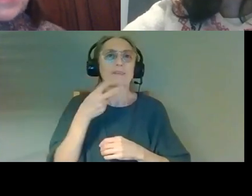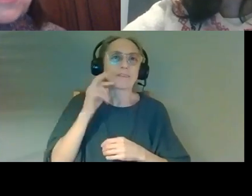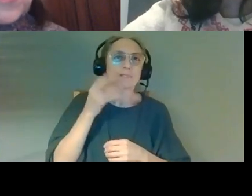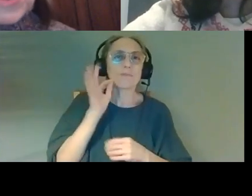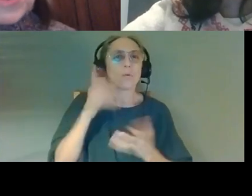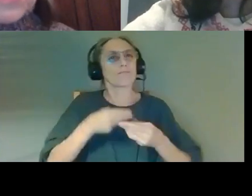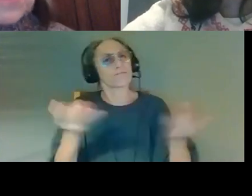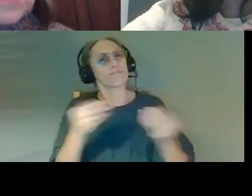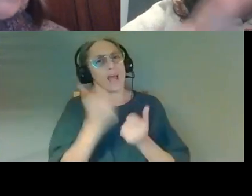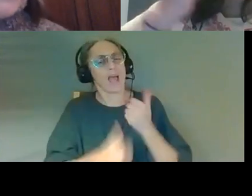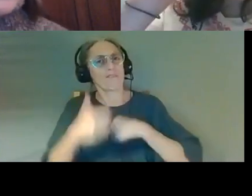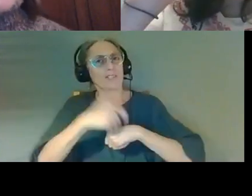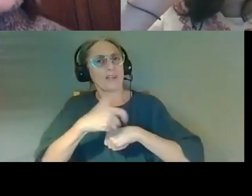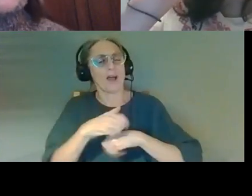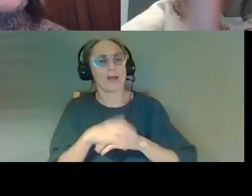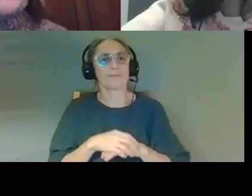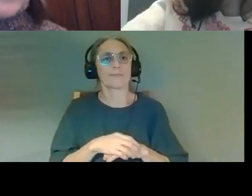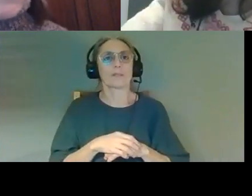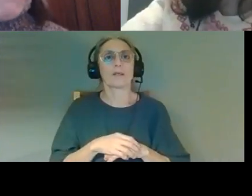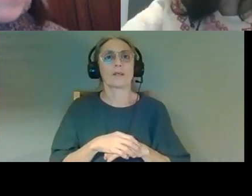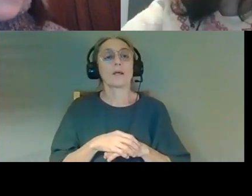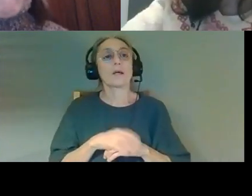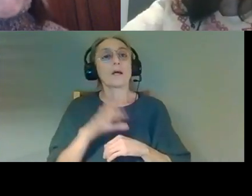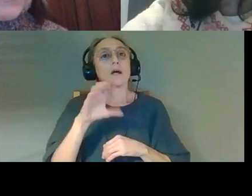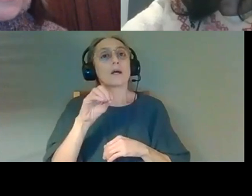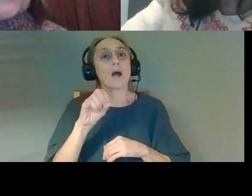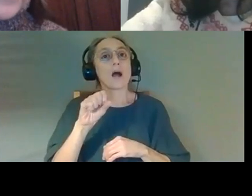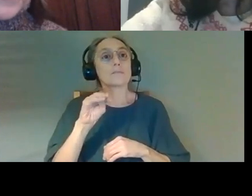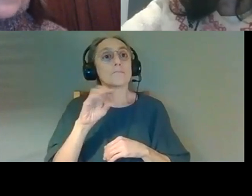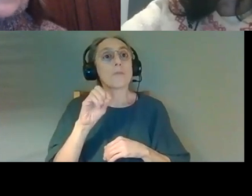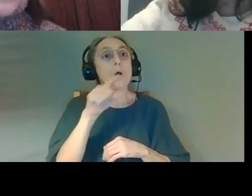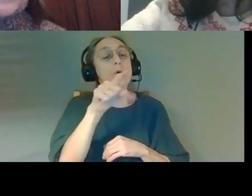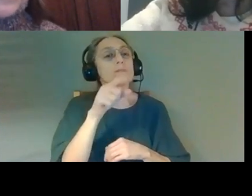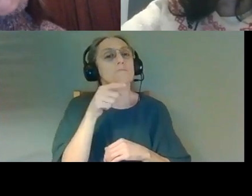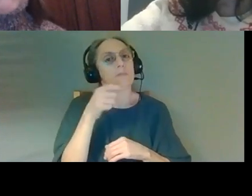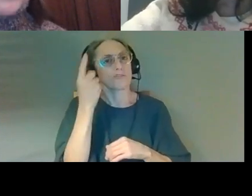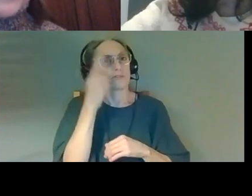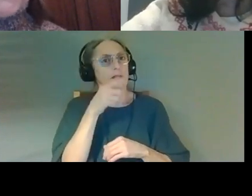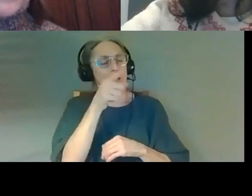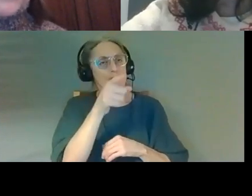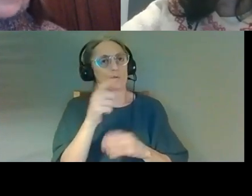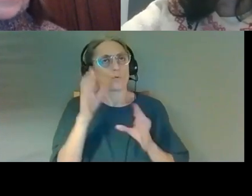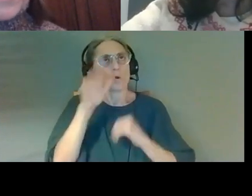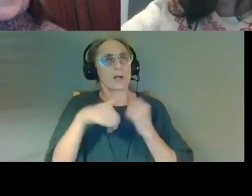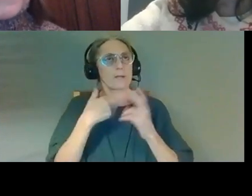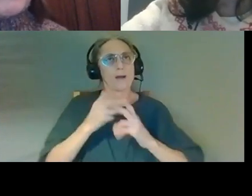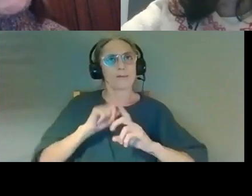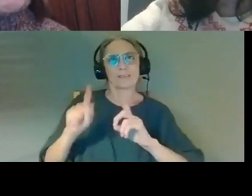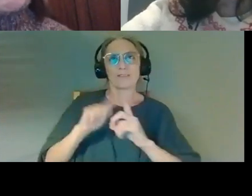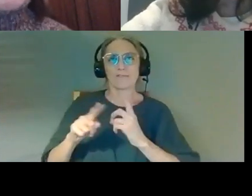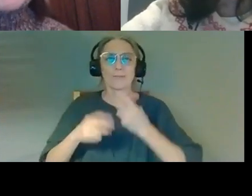But I understand Cosmos's concern about barriers. While we don't